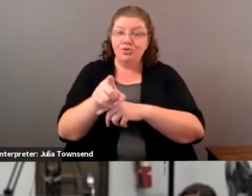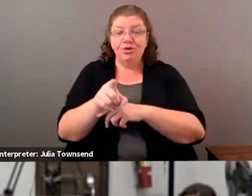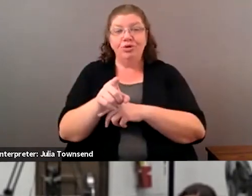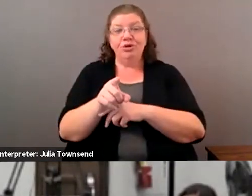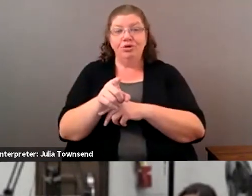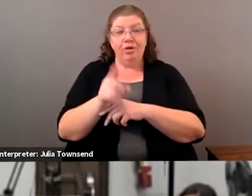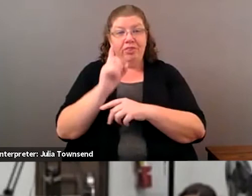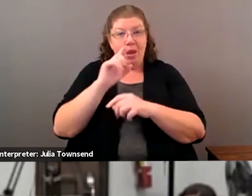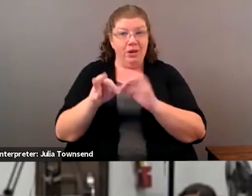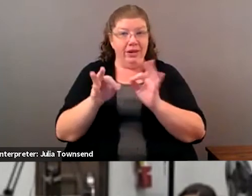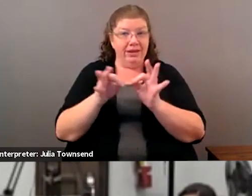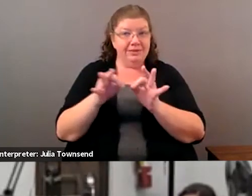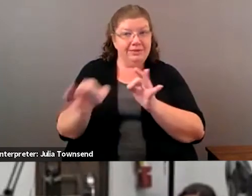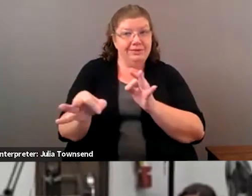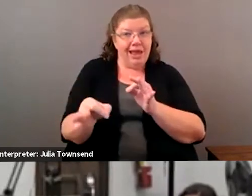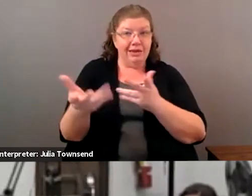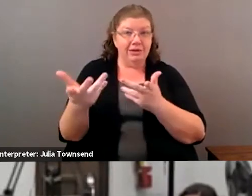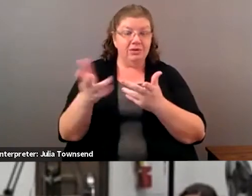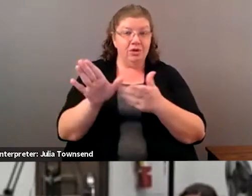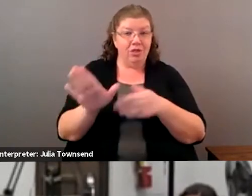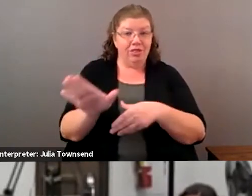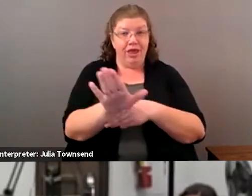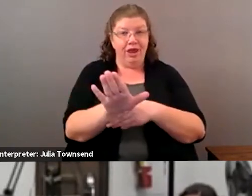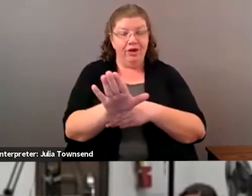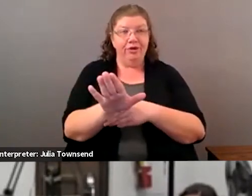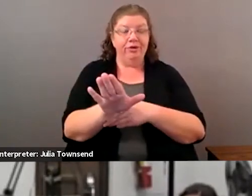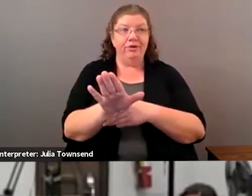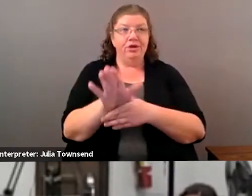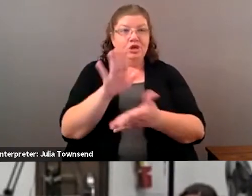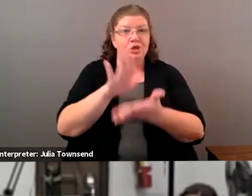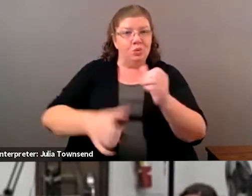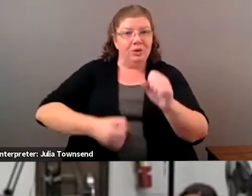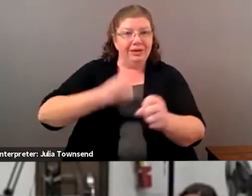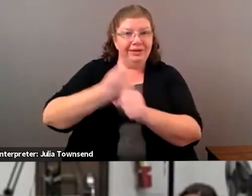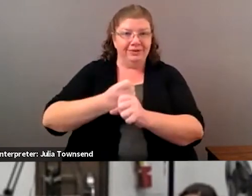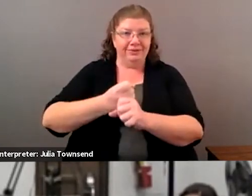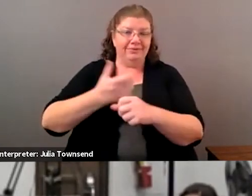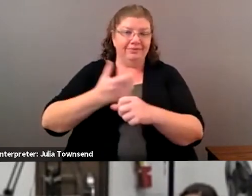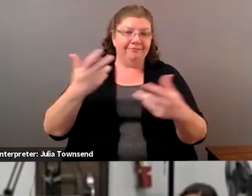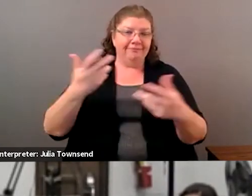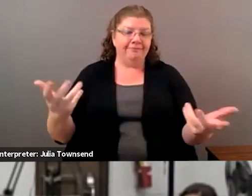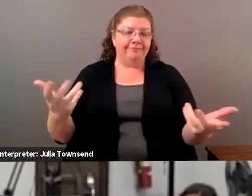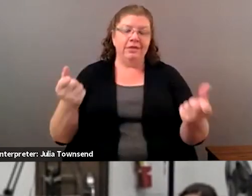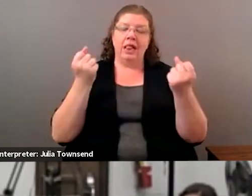extend their school year assignment. So there's